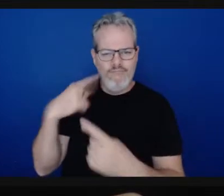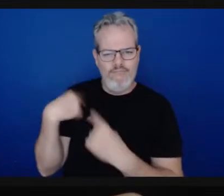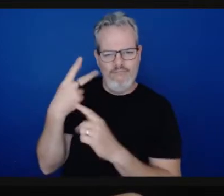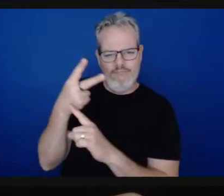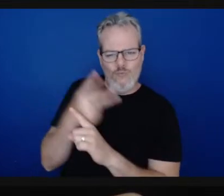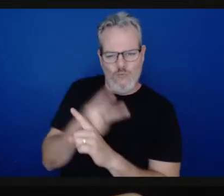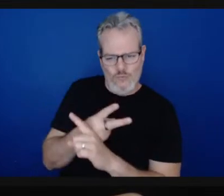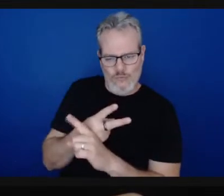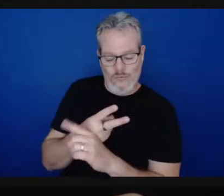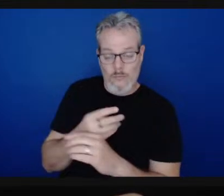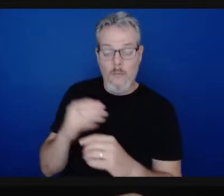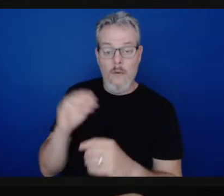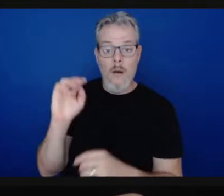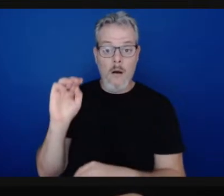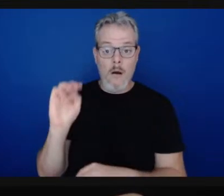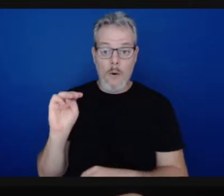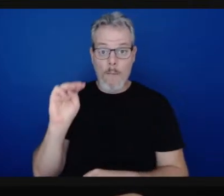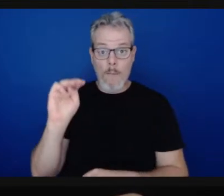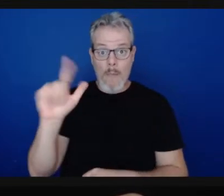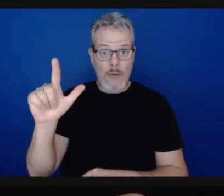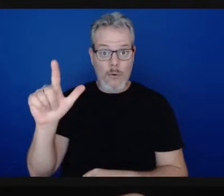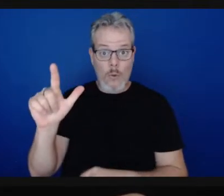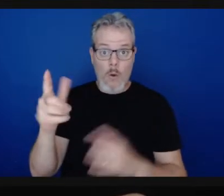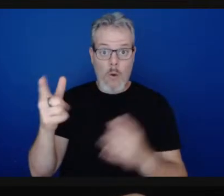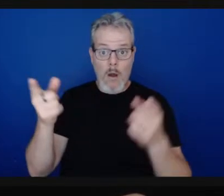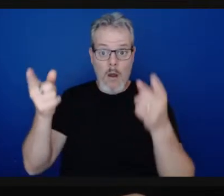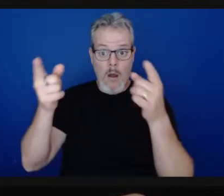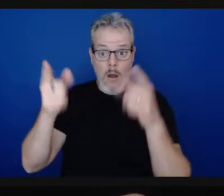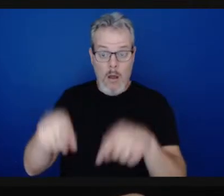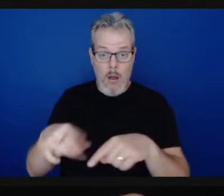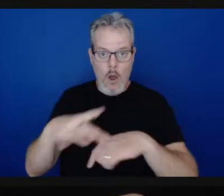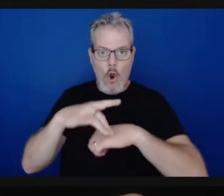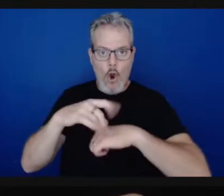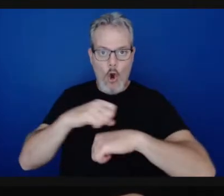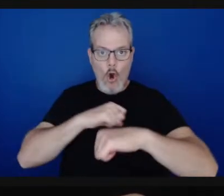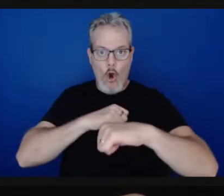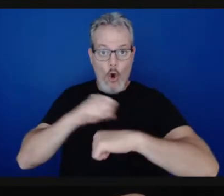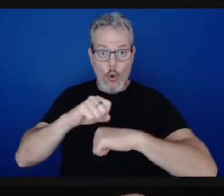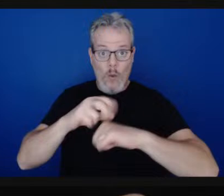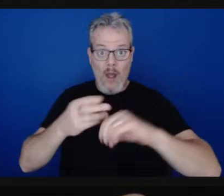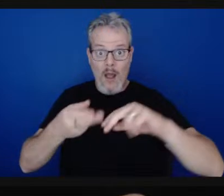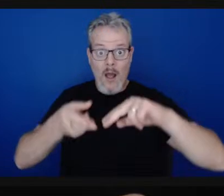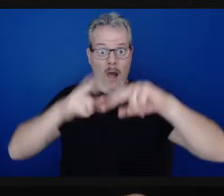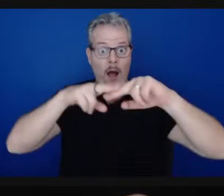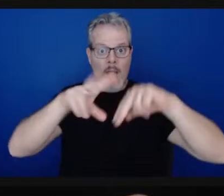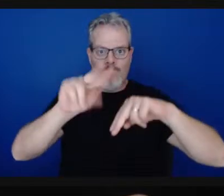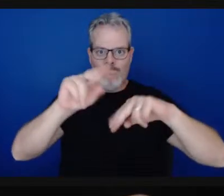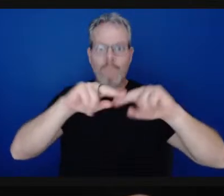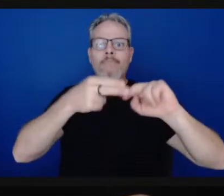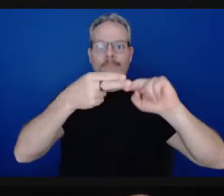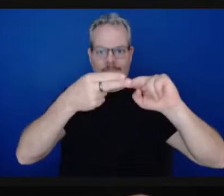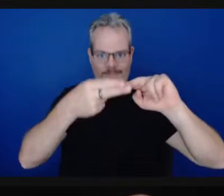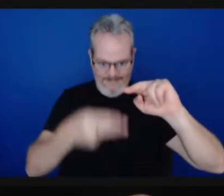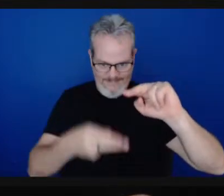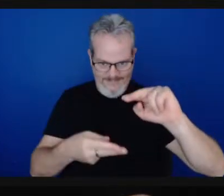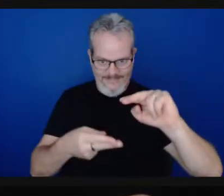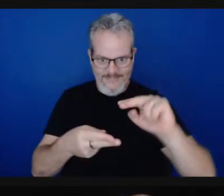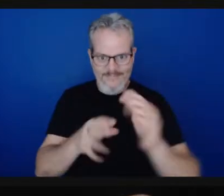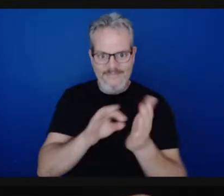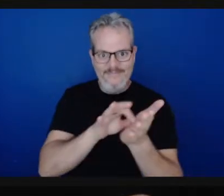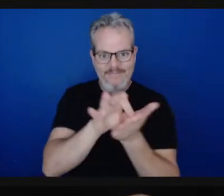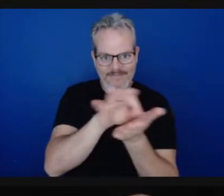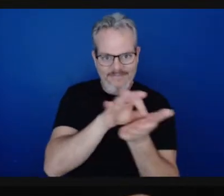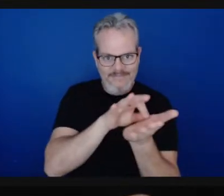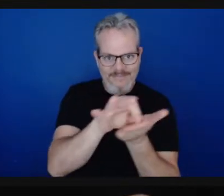On Mauna Loa, the story has been that earthquake rates have gone down. Here are the earthquake counts per day. This